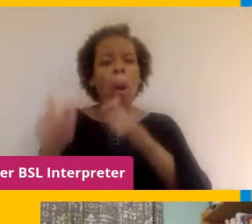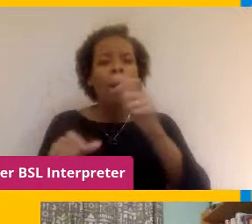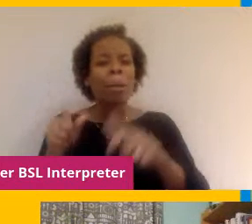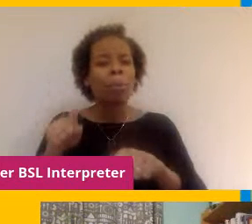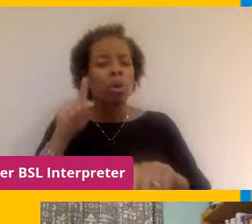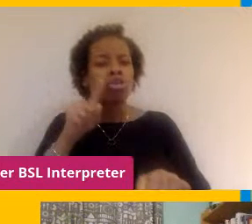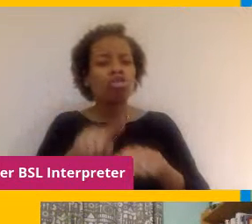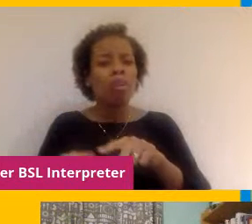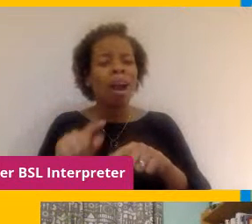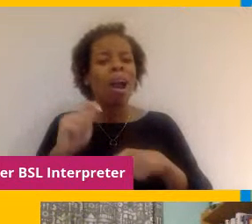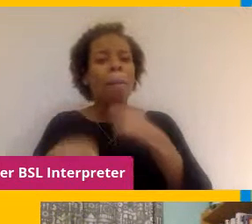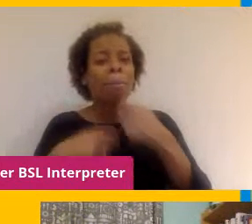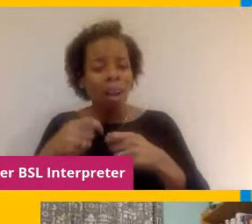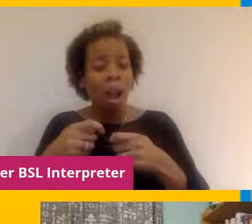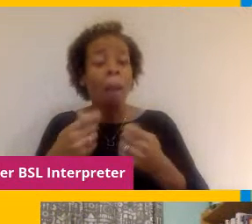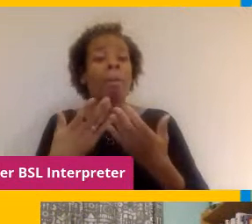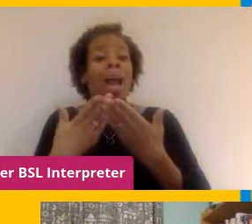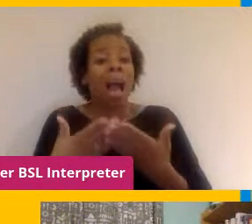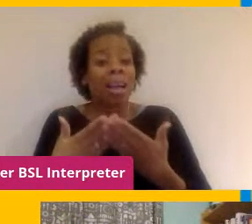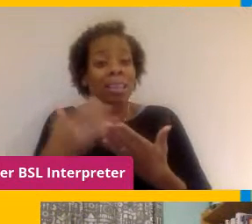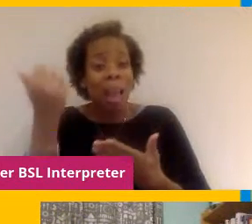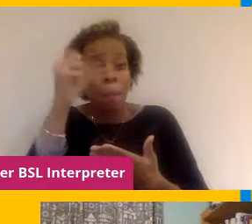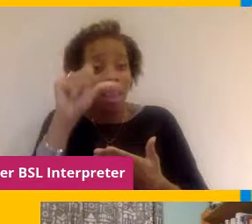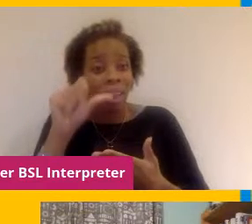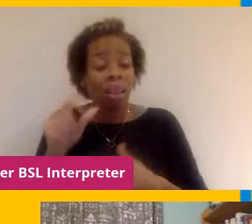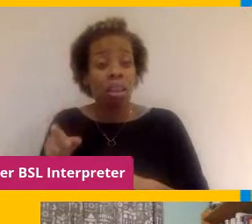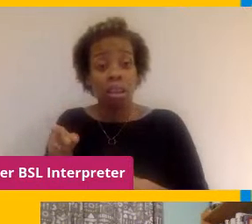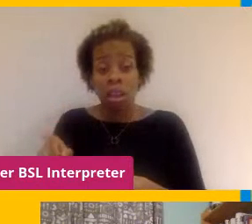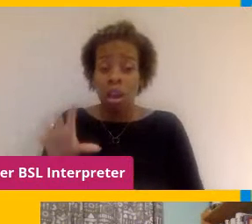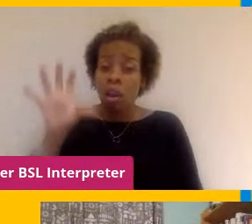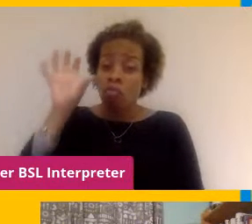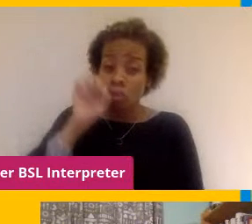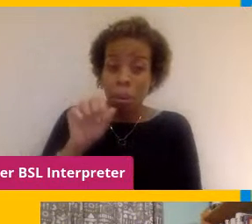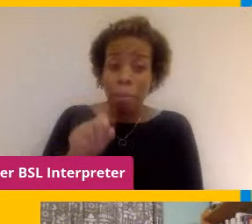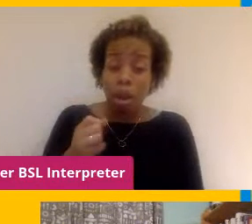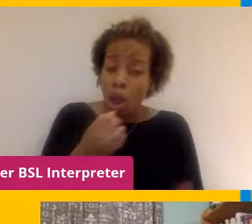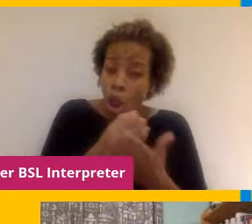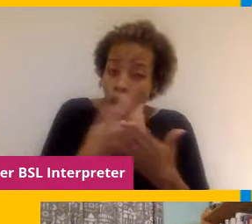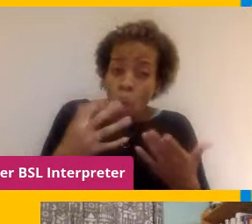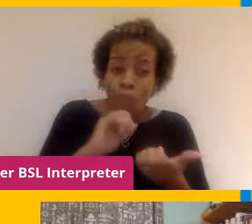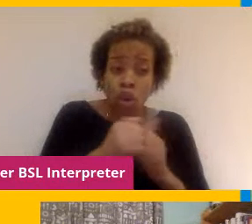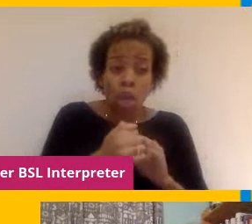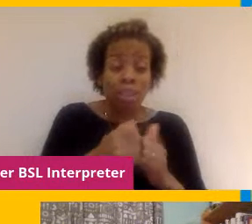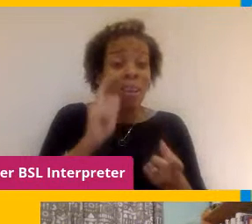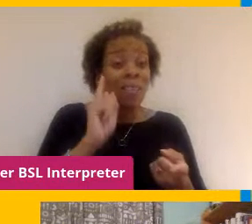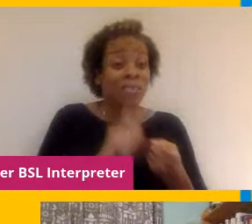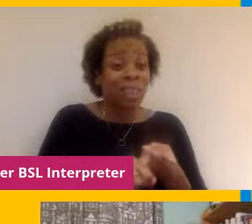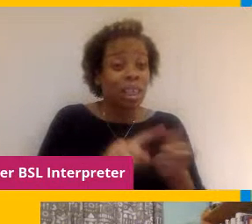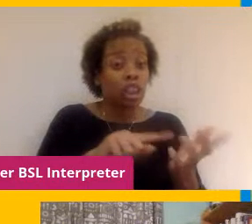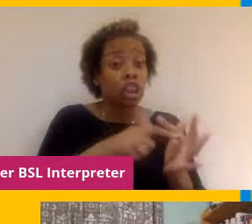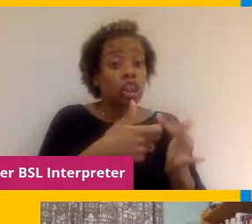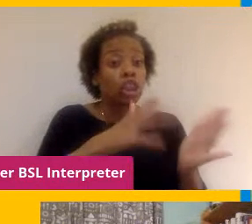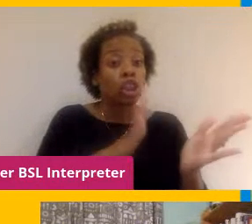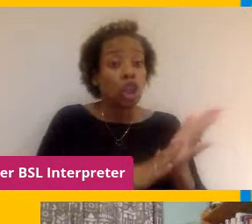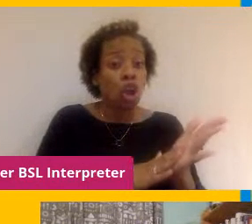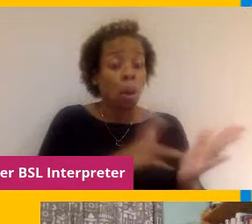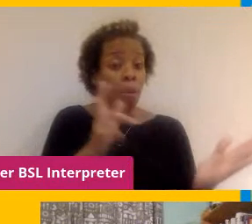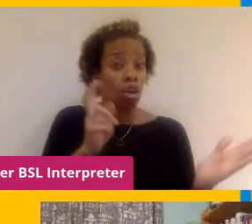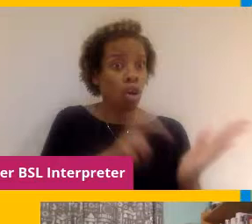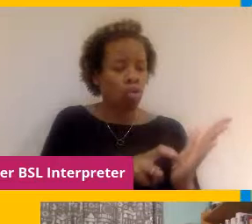into academia. And it's important to remember that we have lots of colleagues on fixed term contracts in other work areas as